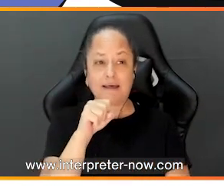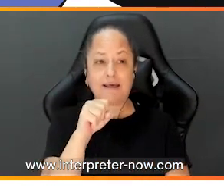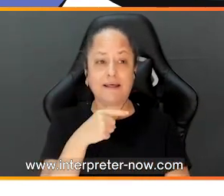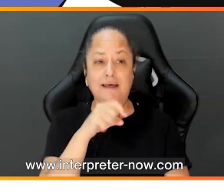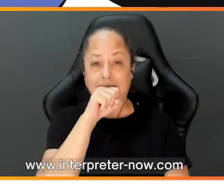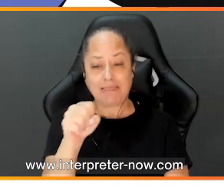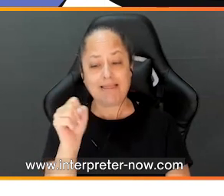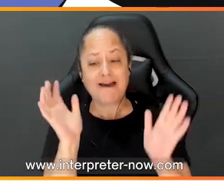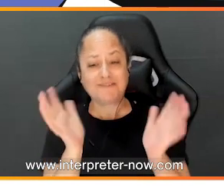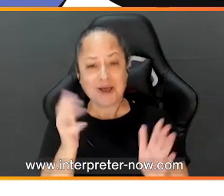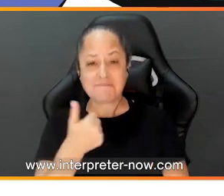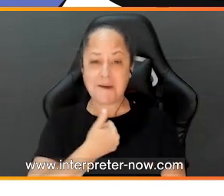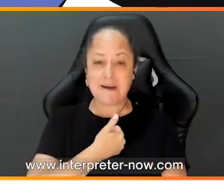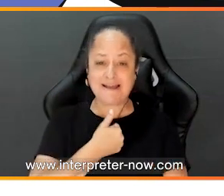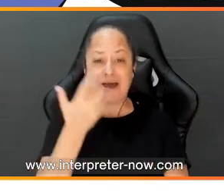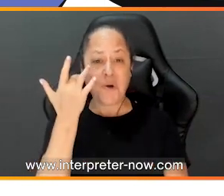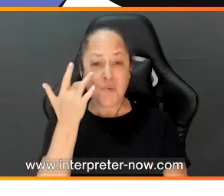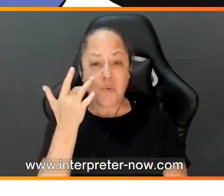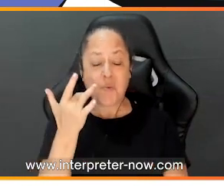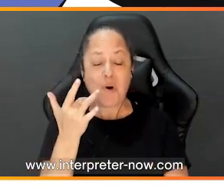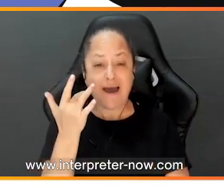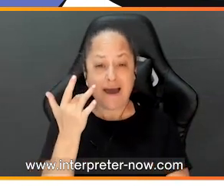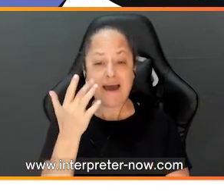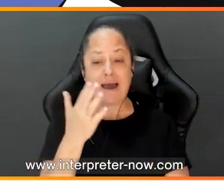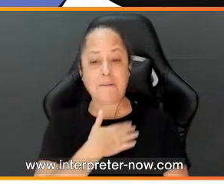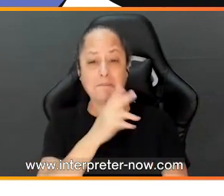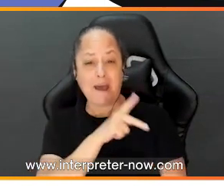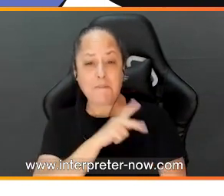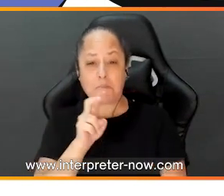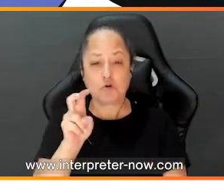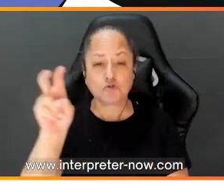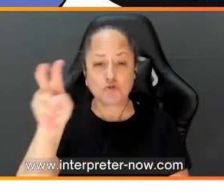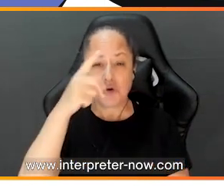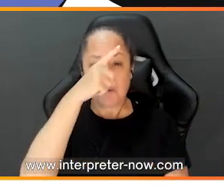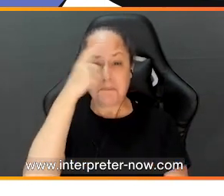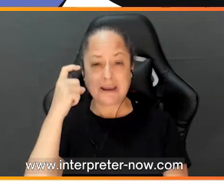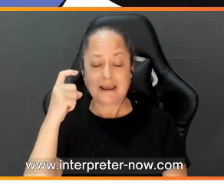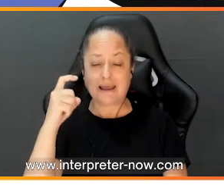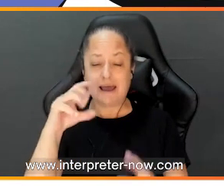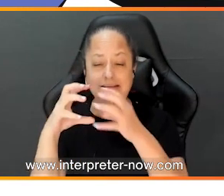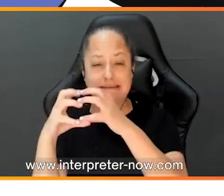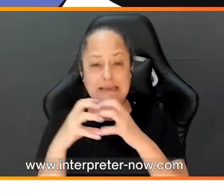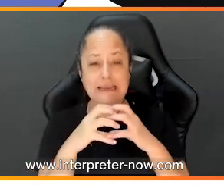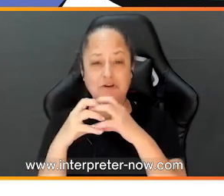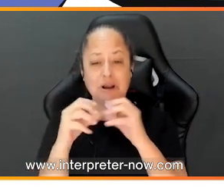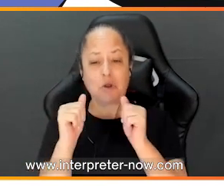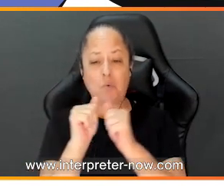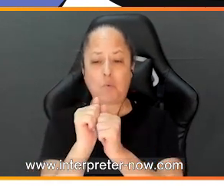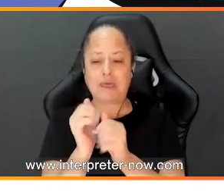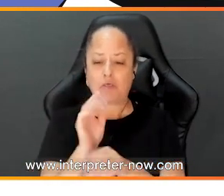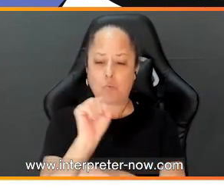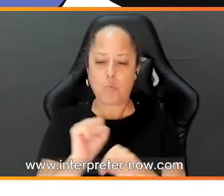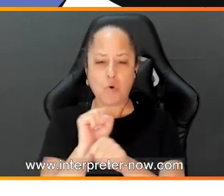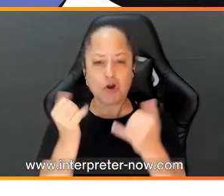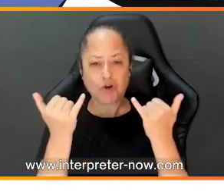I love talking about myself, but why I love talking about my personal journey is because it's so intricately connected with the work that I do